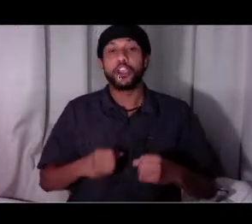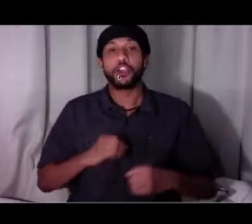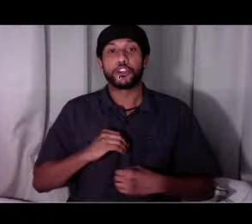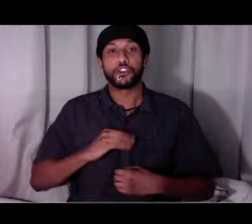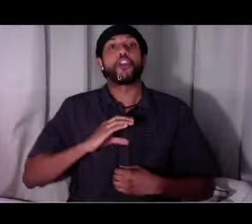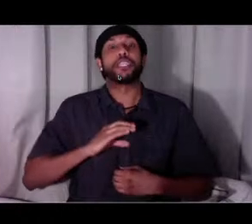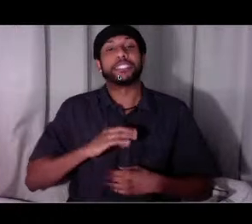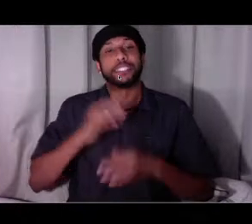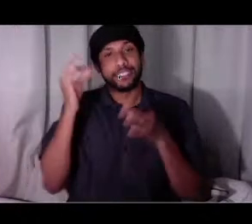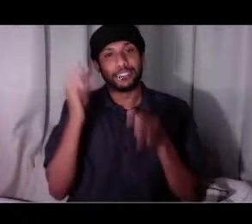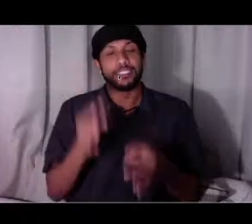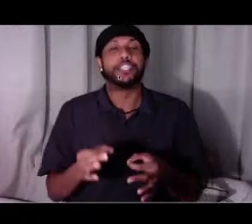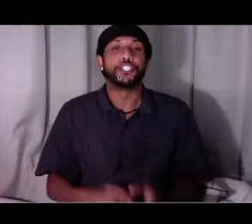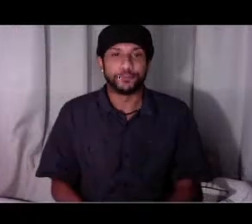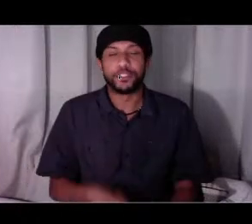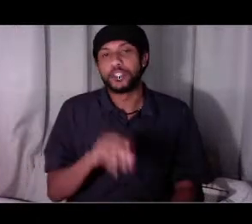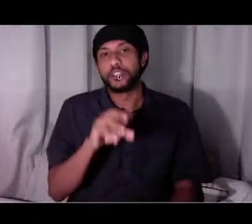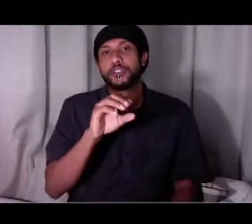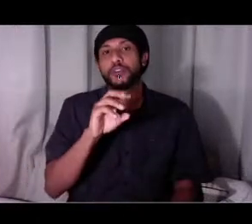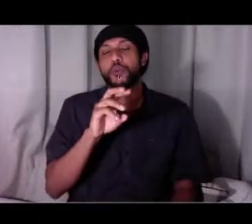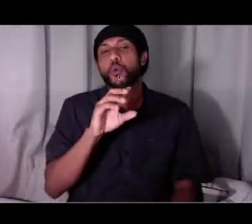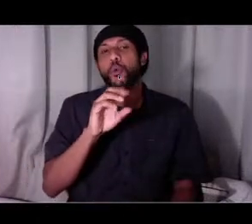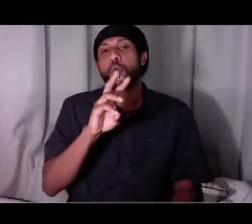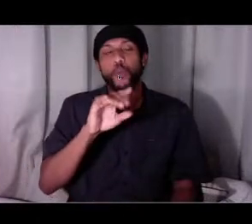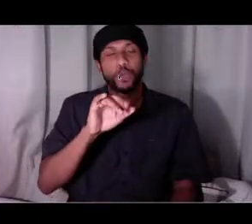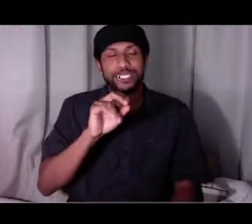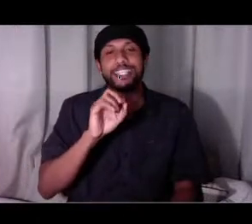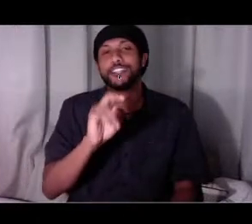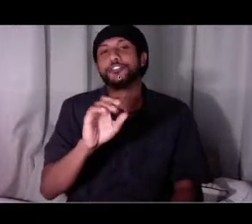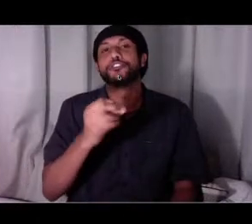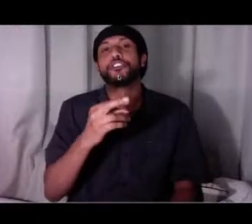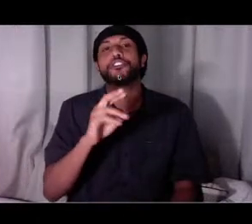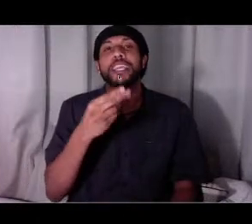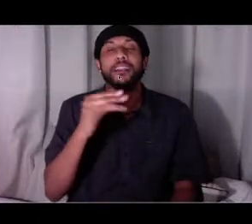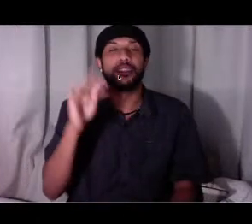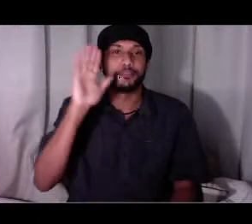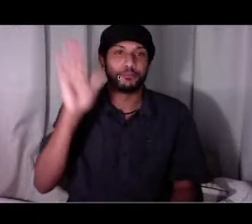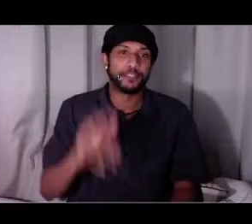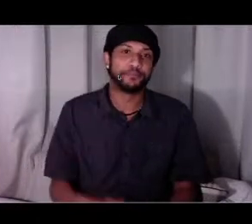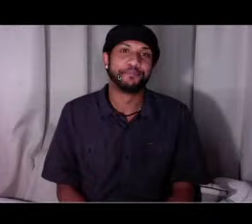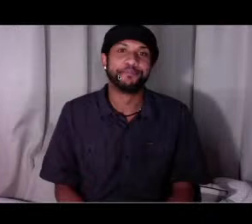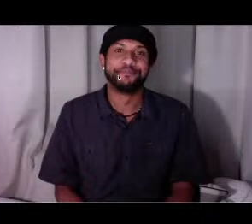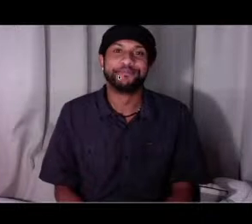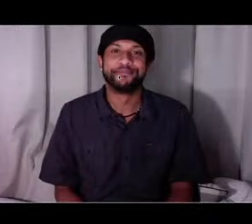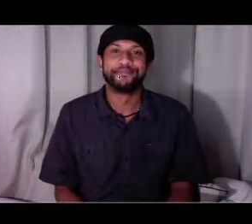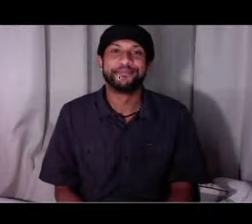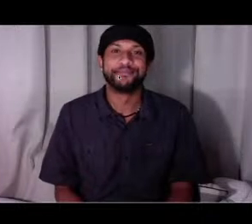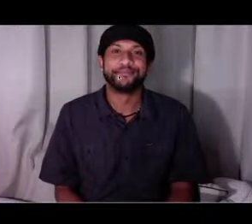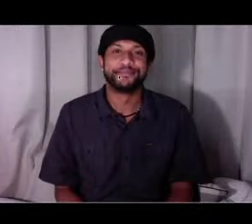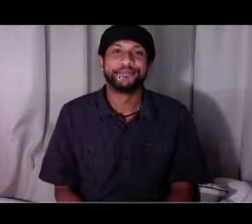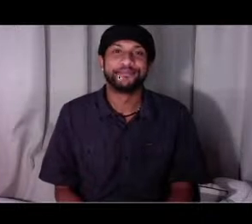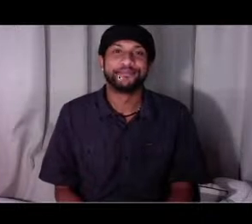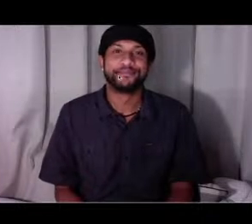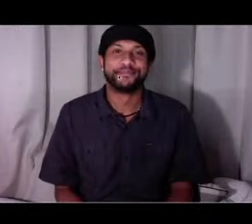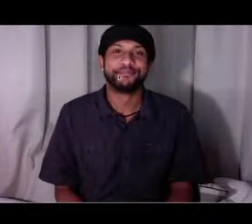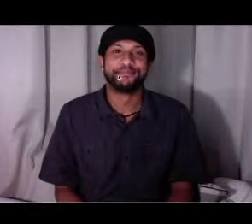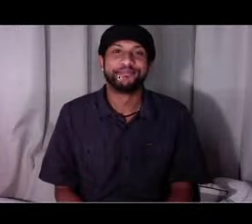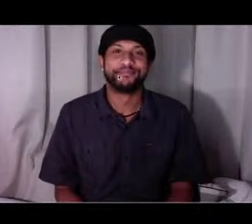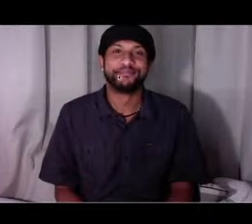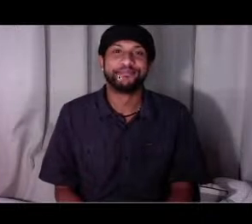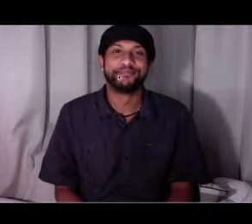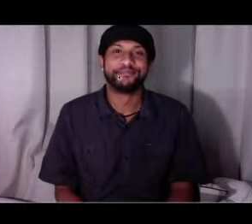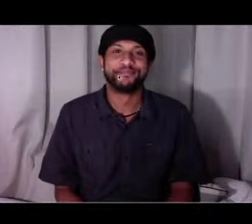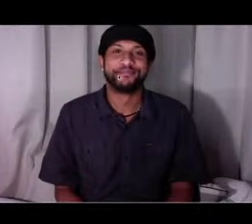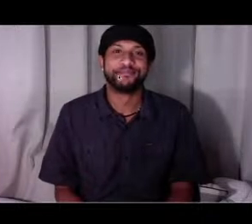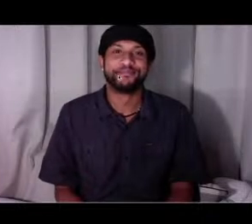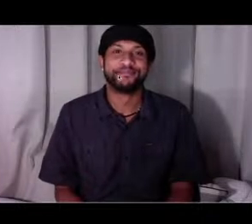decision sir Wiston Churchill have a great evening God bless you all thank you board member